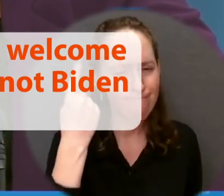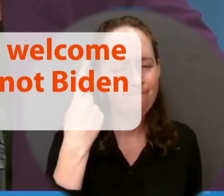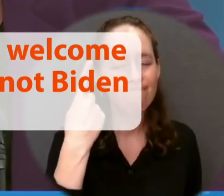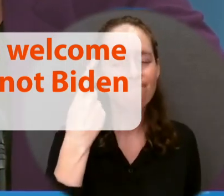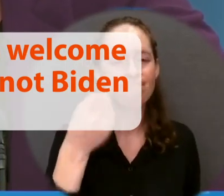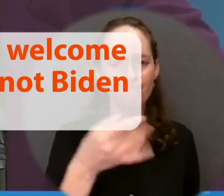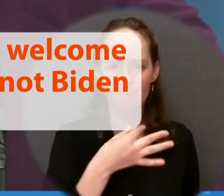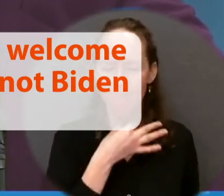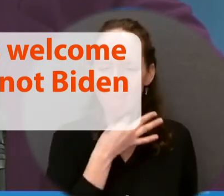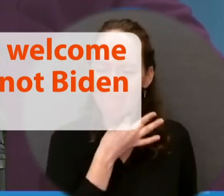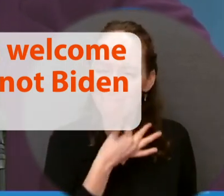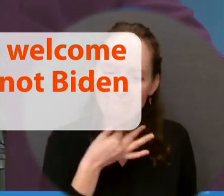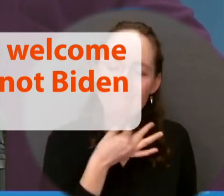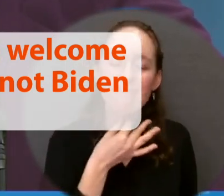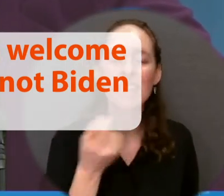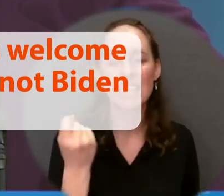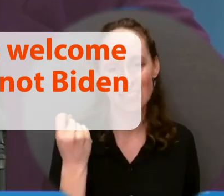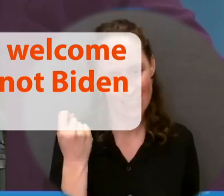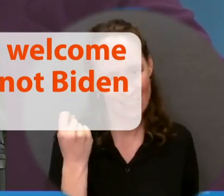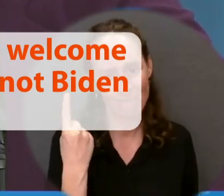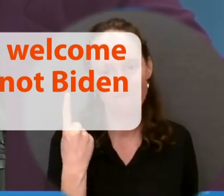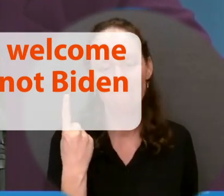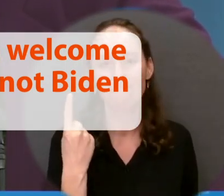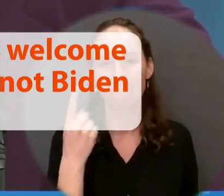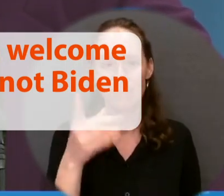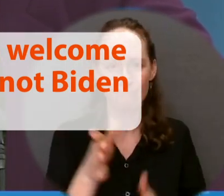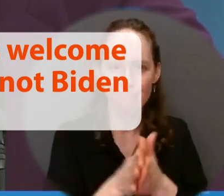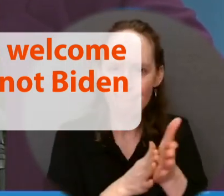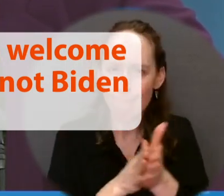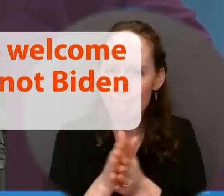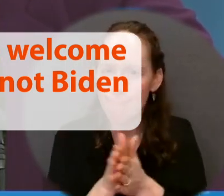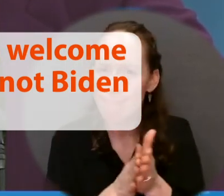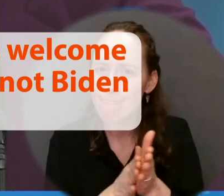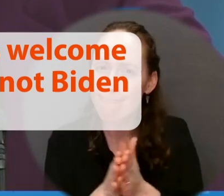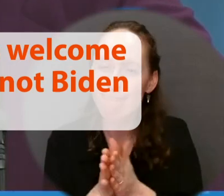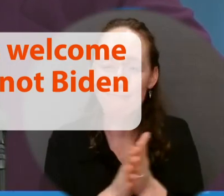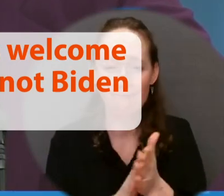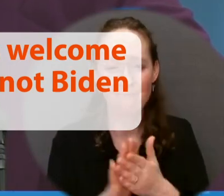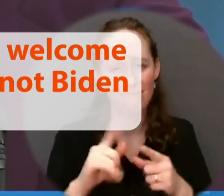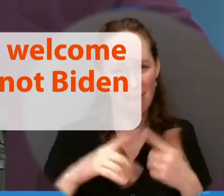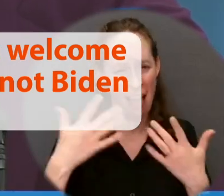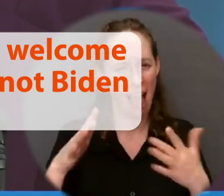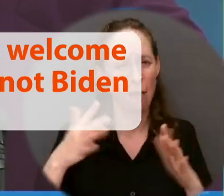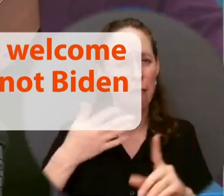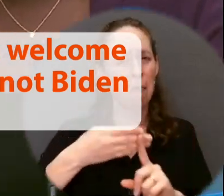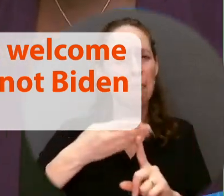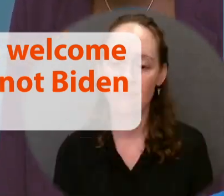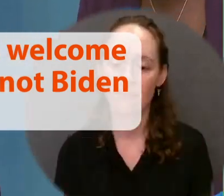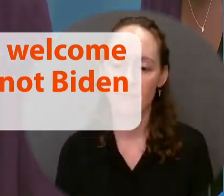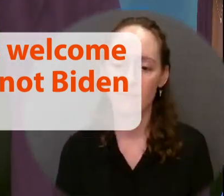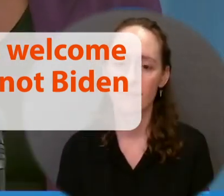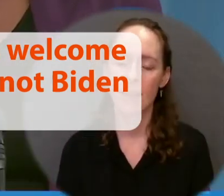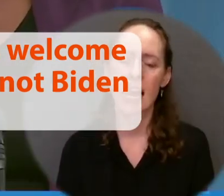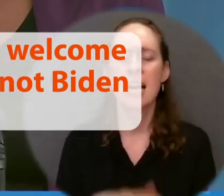and understand why there is interest in this. But we have done it many times before where we've had private